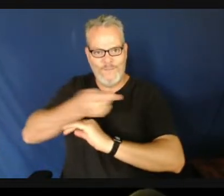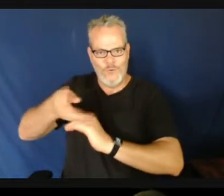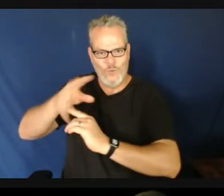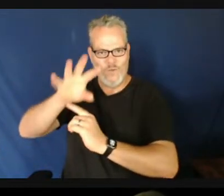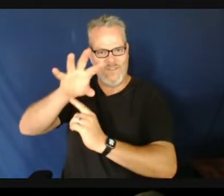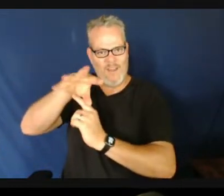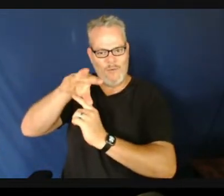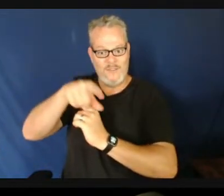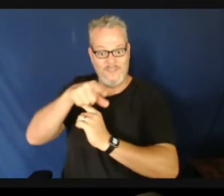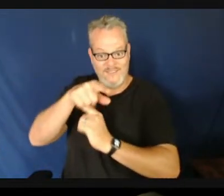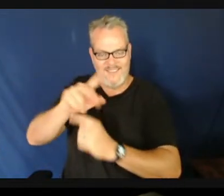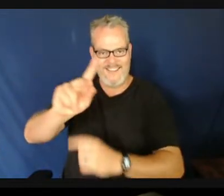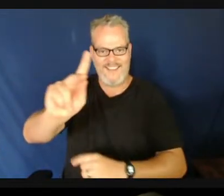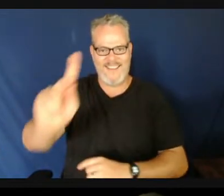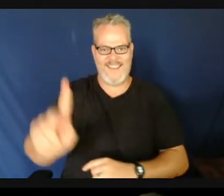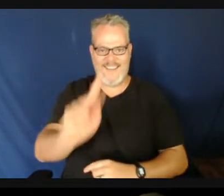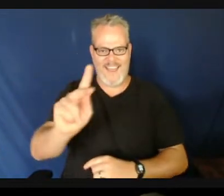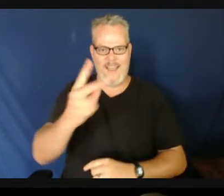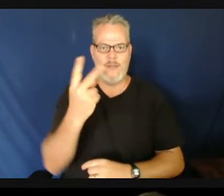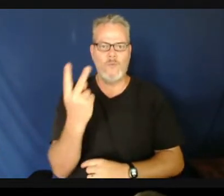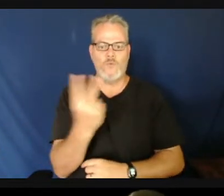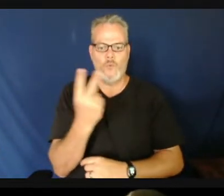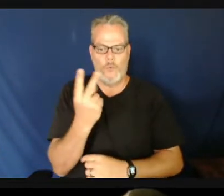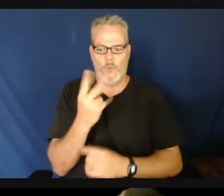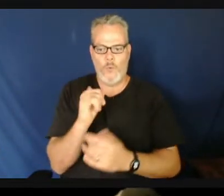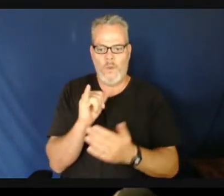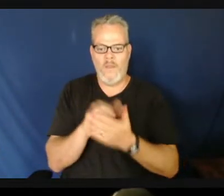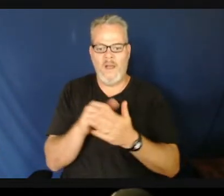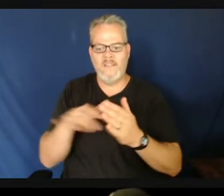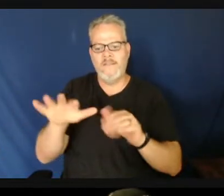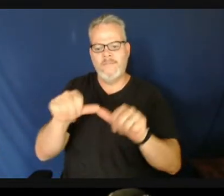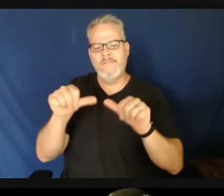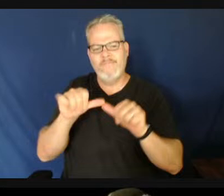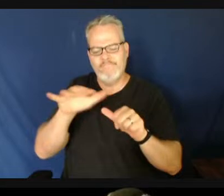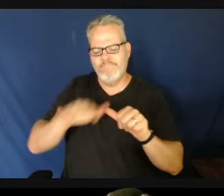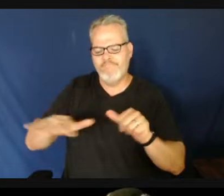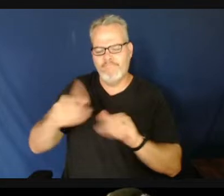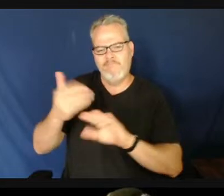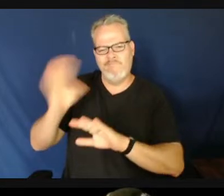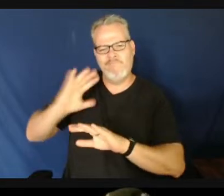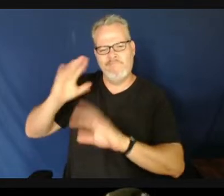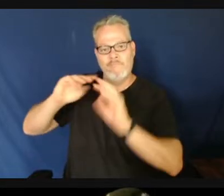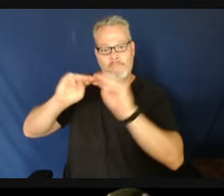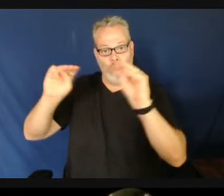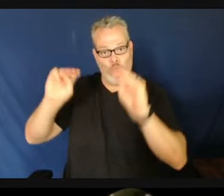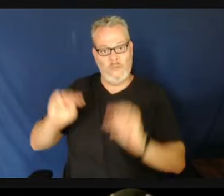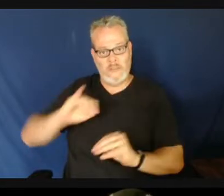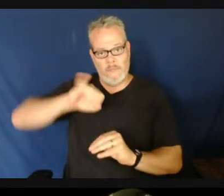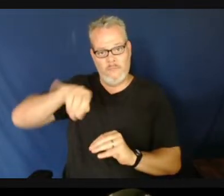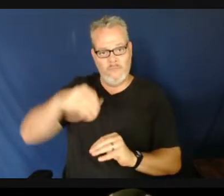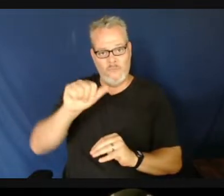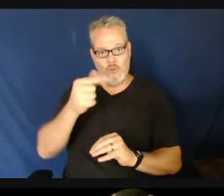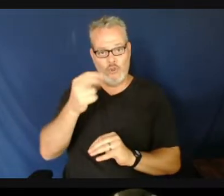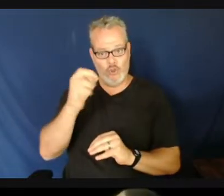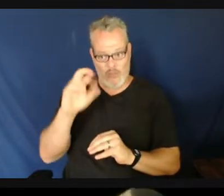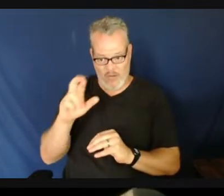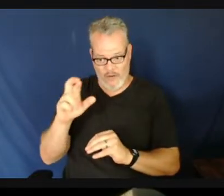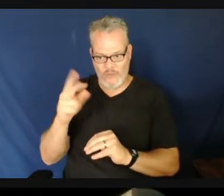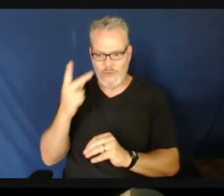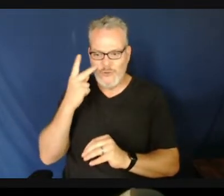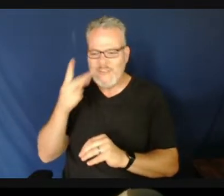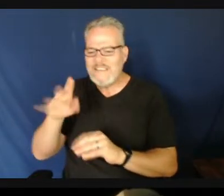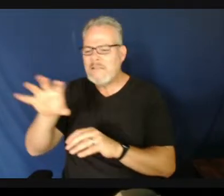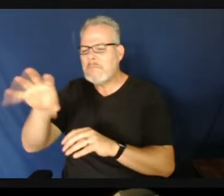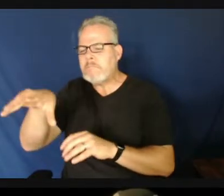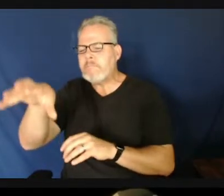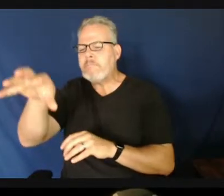you guys the K2 camera. This is over Uikahuna, the former Jagger Museum site that's down here in the foreground. These are the bathrooms that are still standing